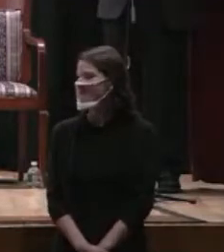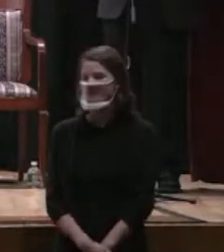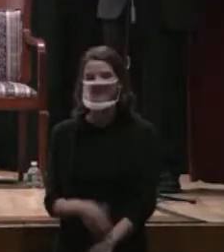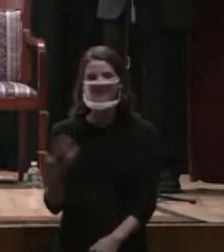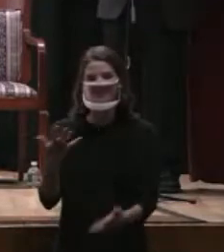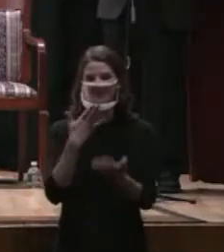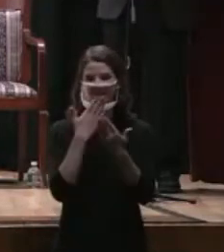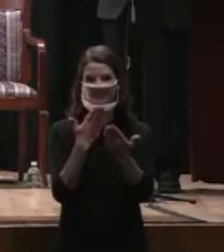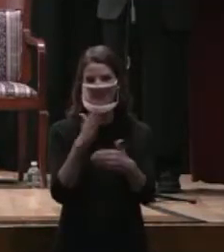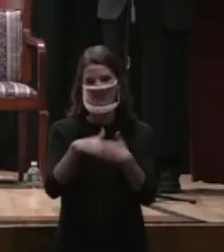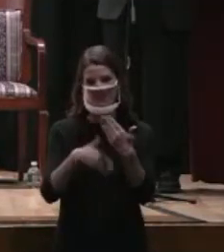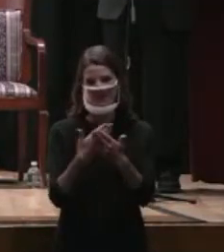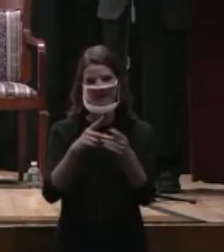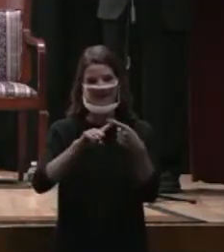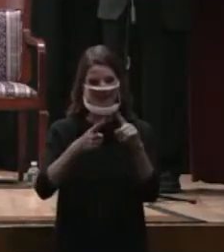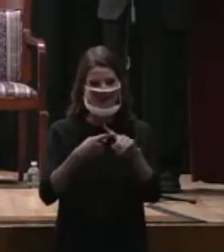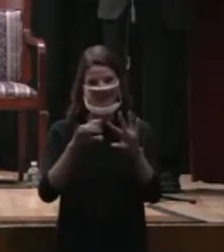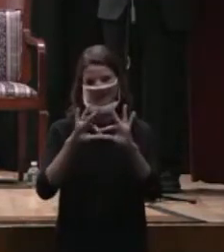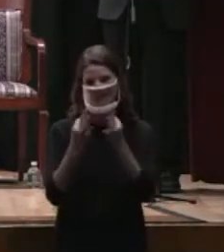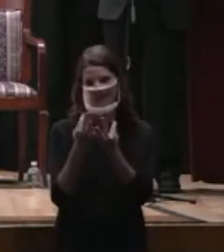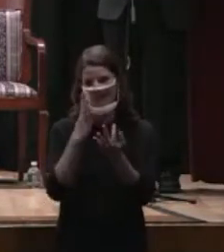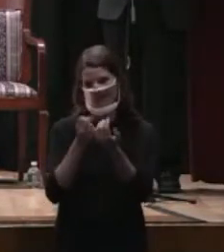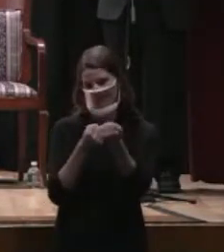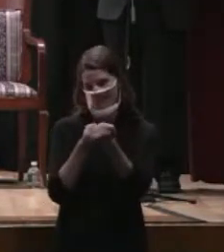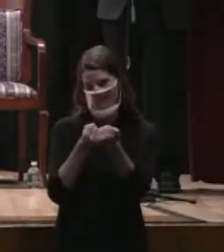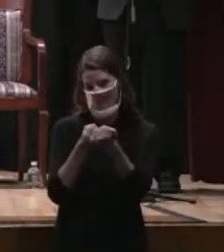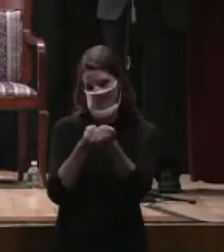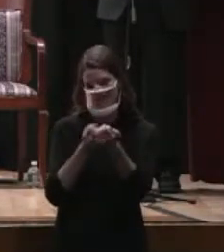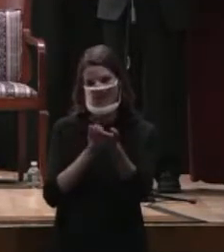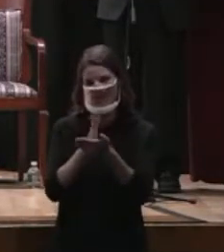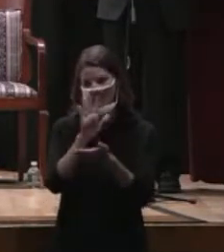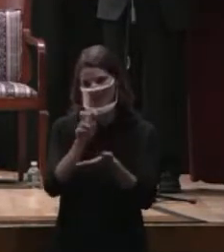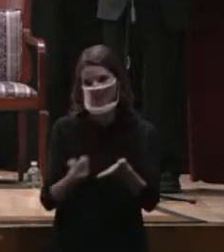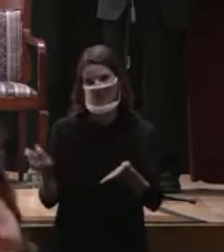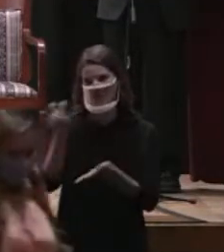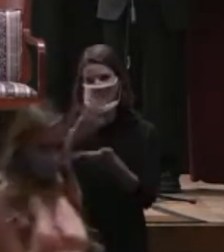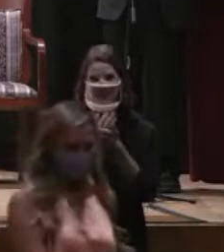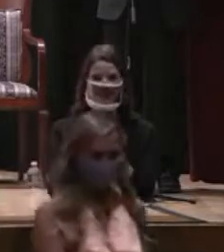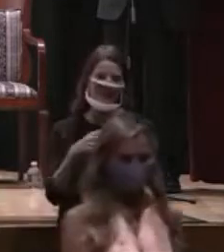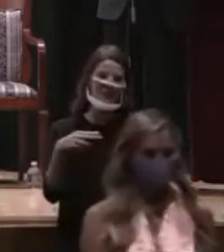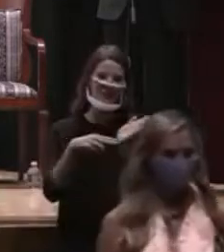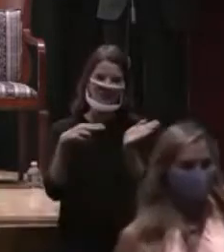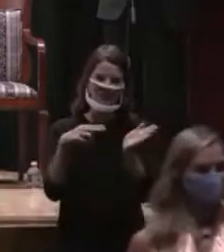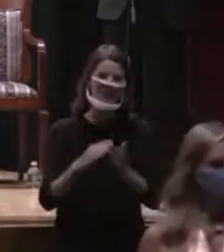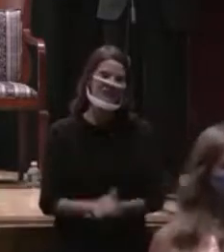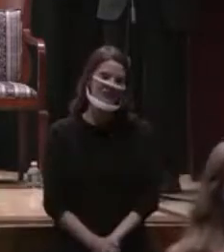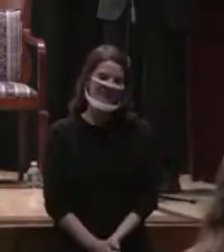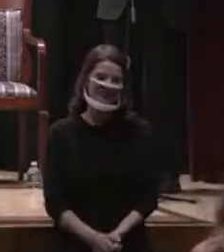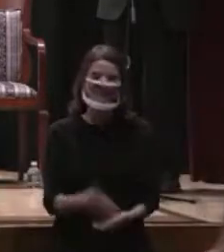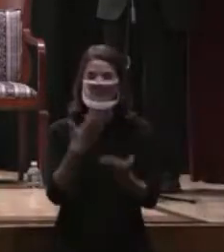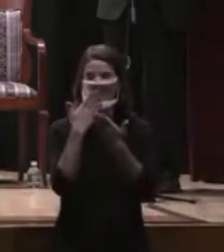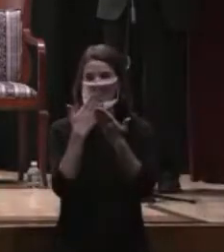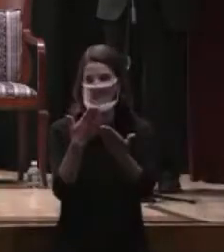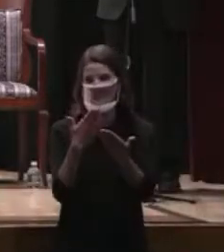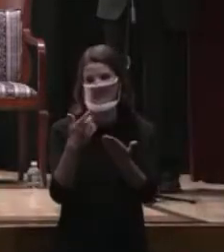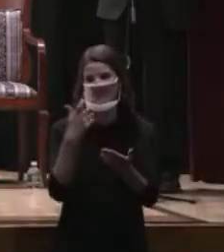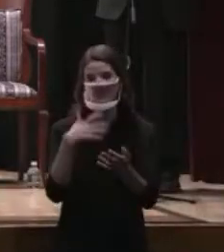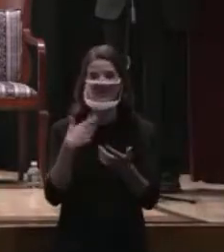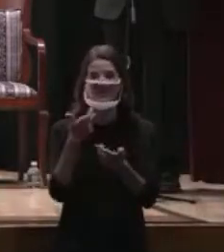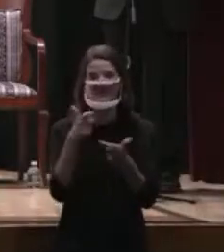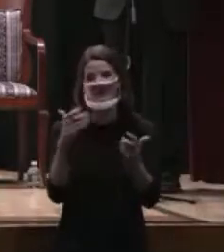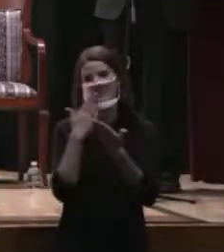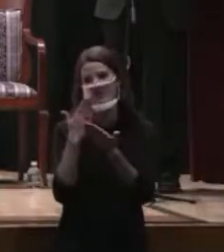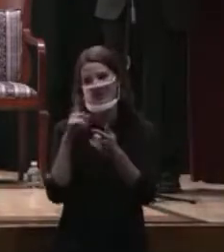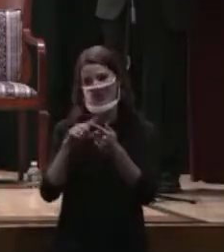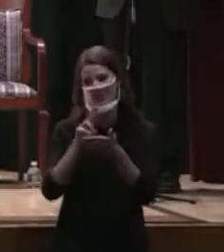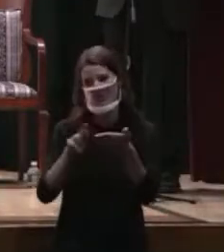Erin would like to thank all of her friends and family for supporting her in her journey to becoming a nurse. She would also like to give a huge thanks